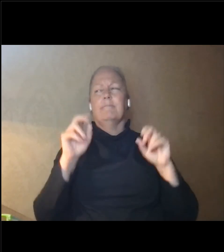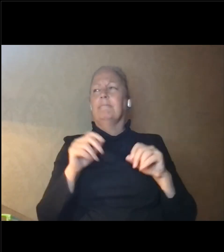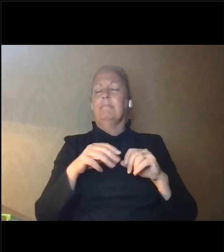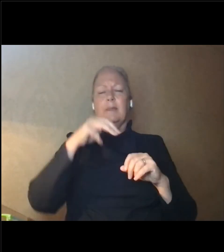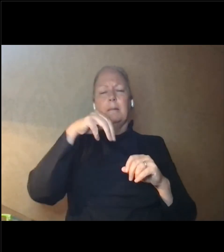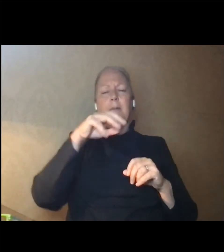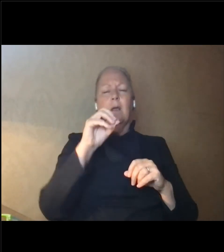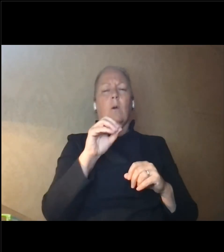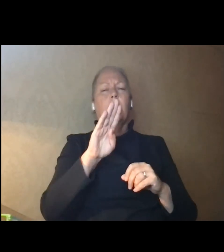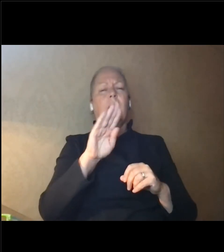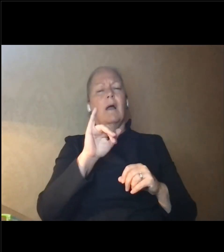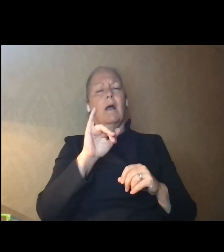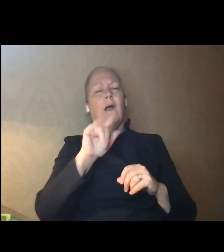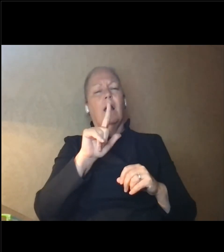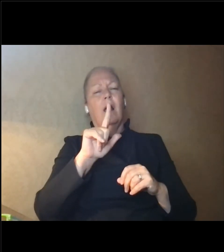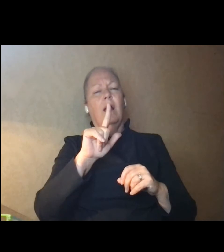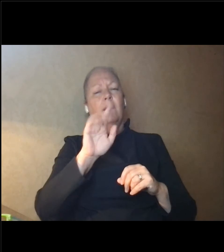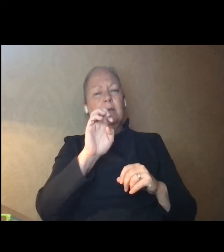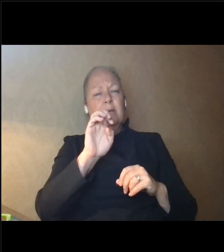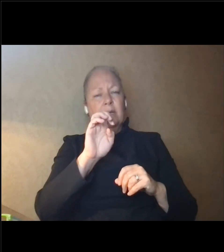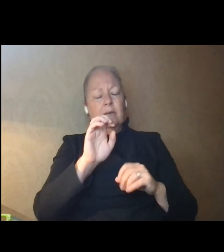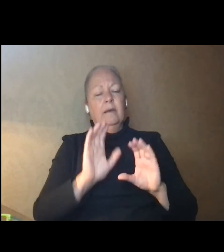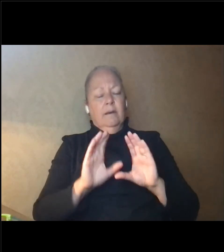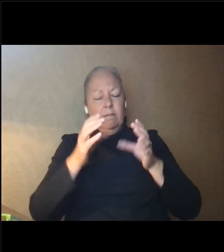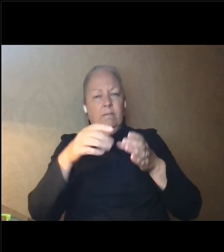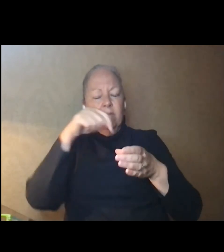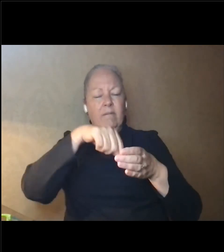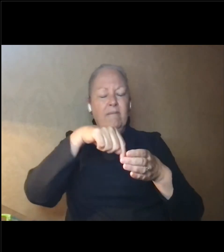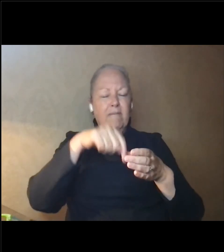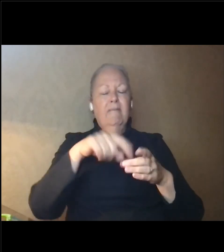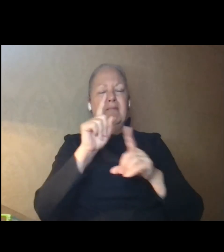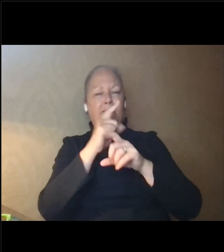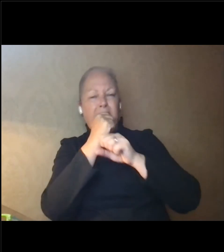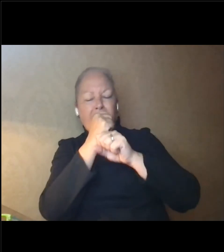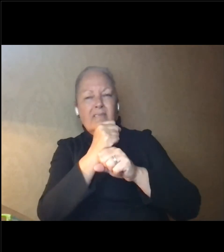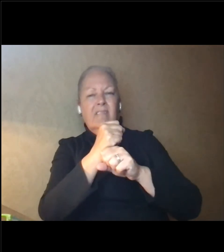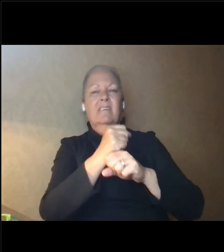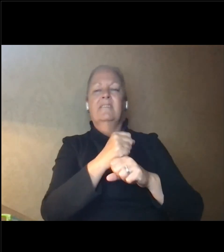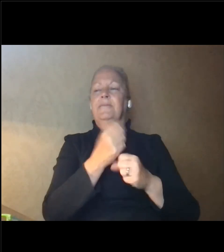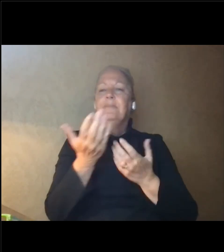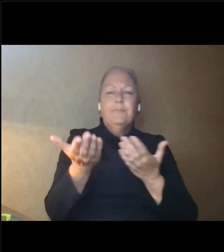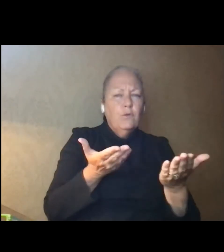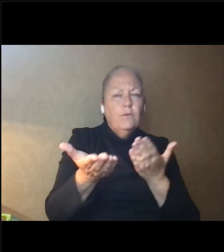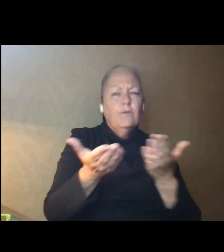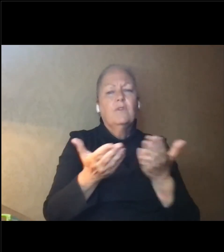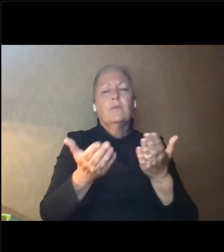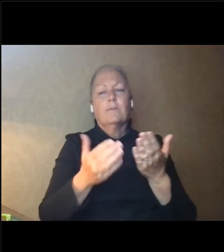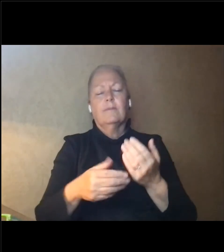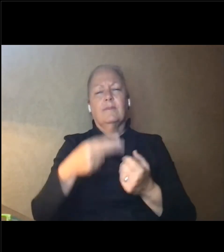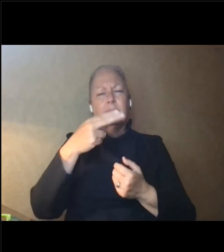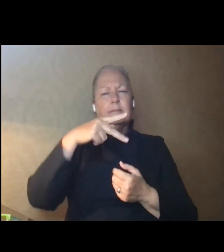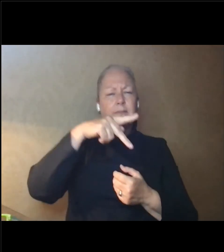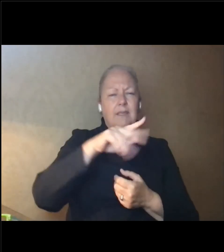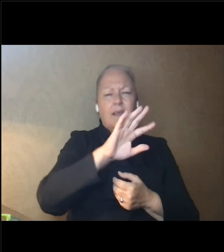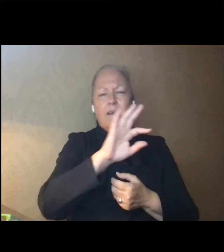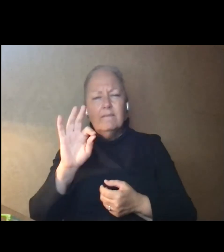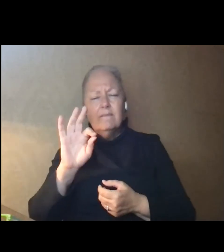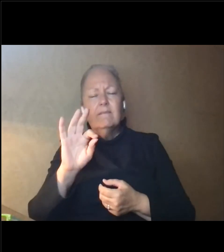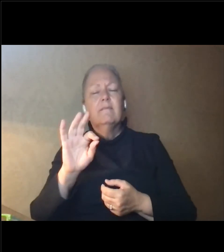provide comprehensive services, so protection services, nursing services, MHPSS services, and